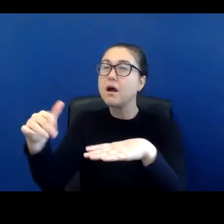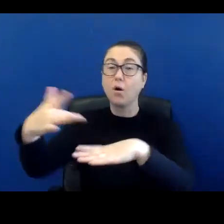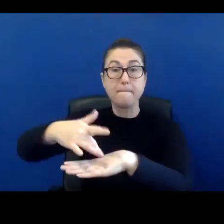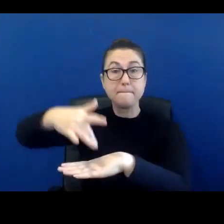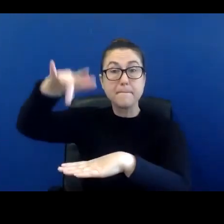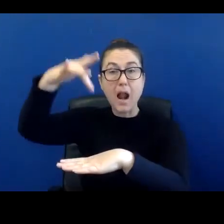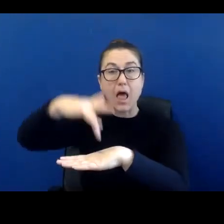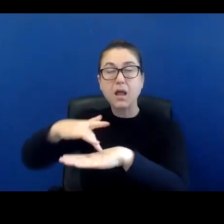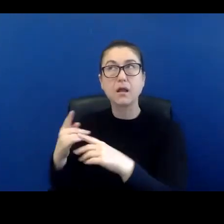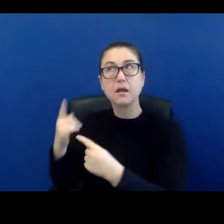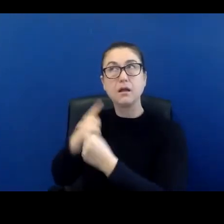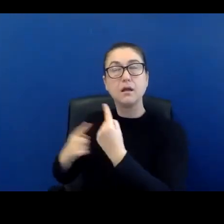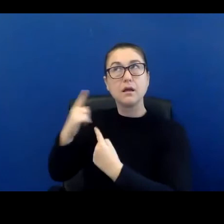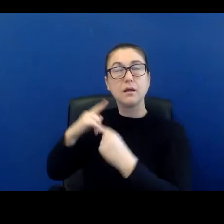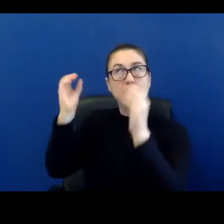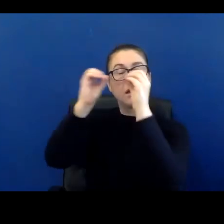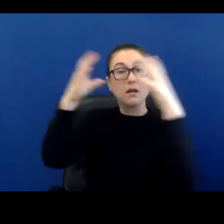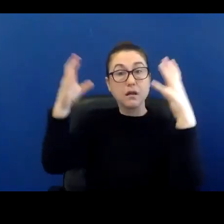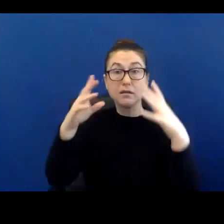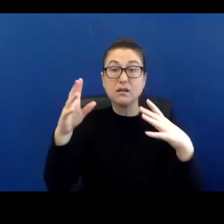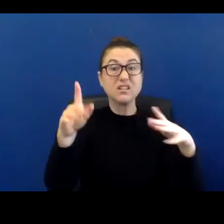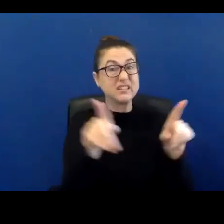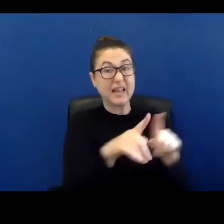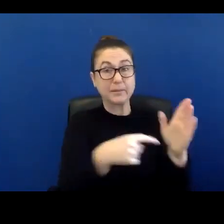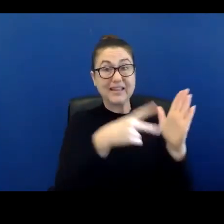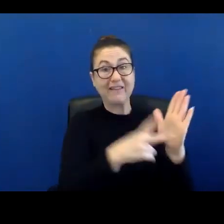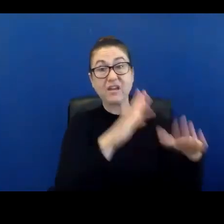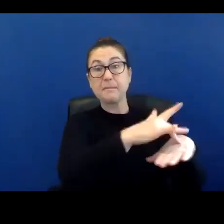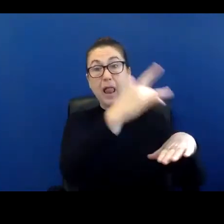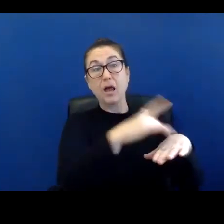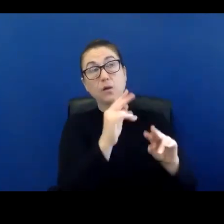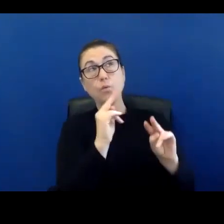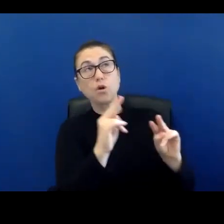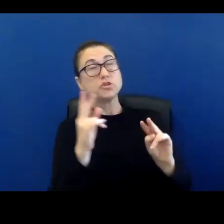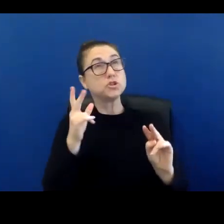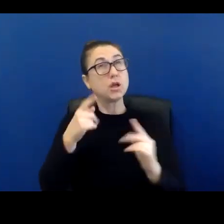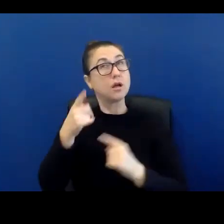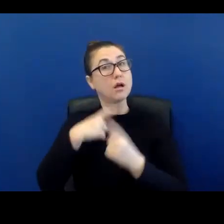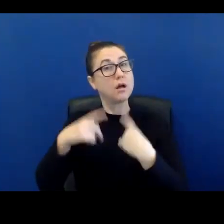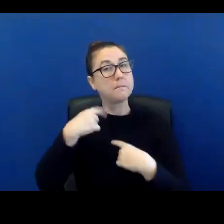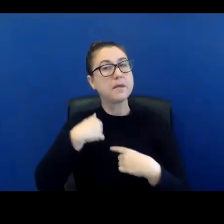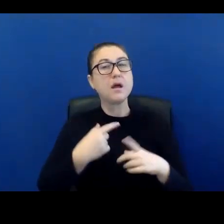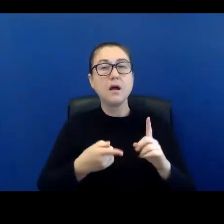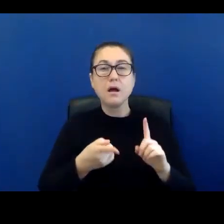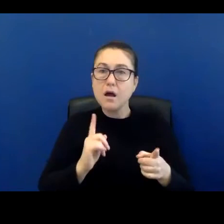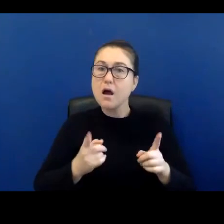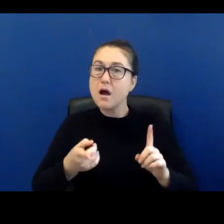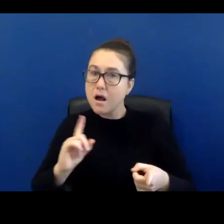works, both through television and live performance. I have gained a huge insight into both of those things.